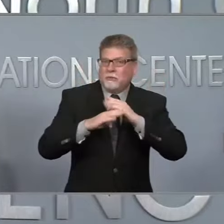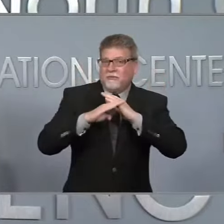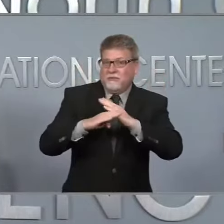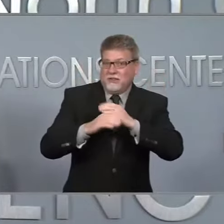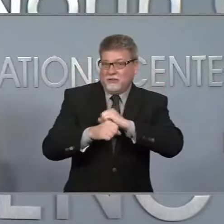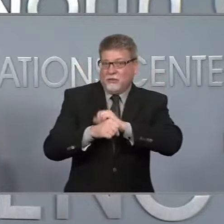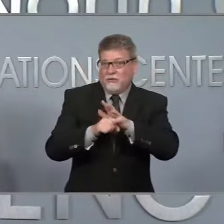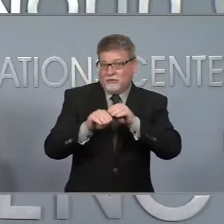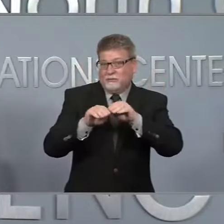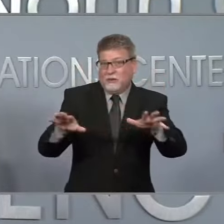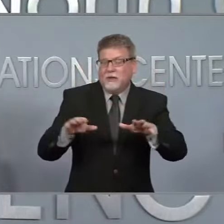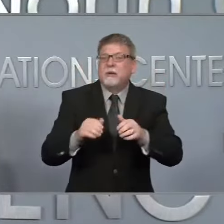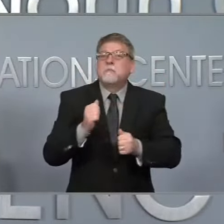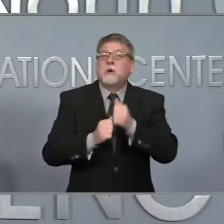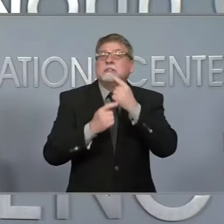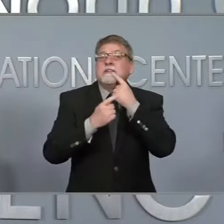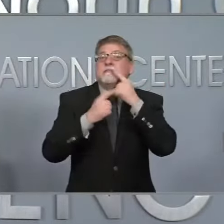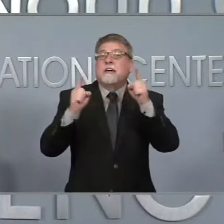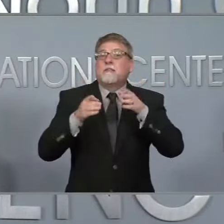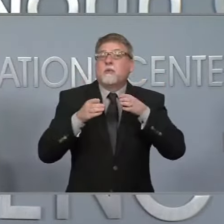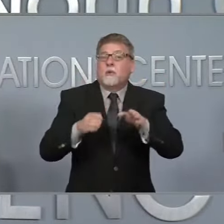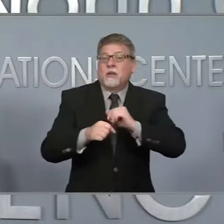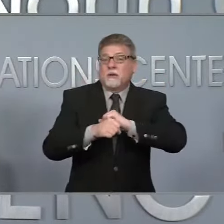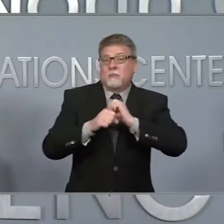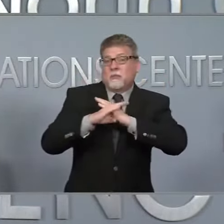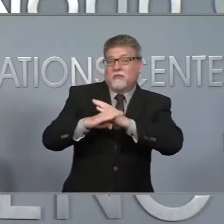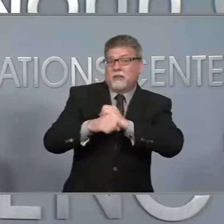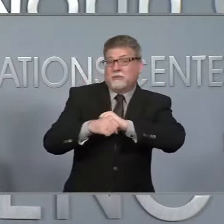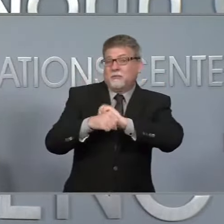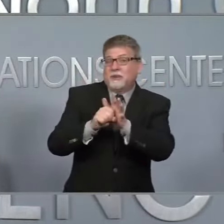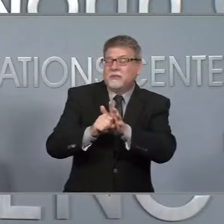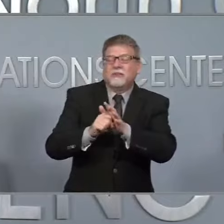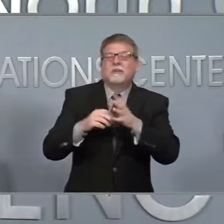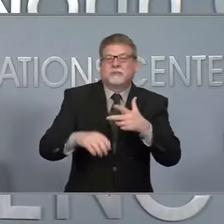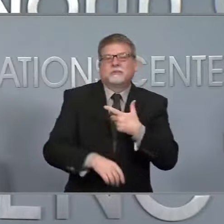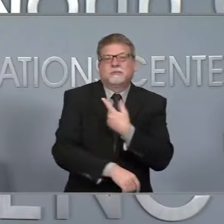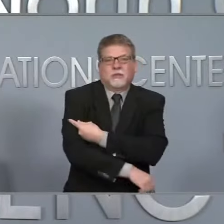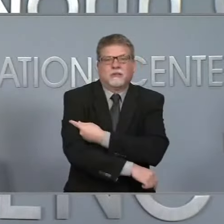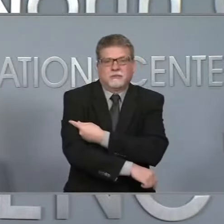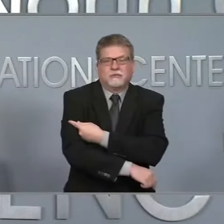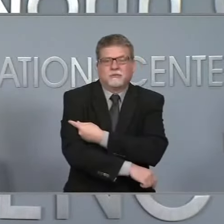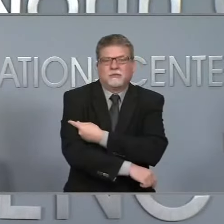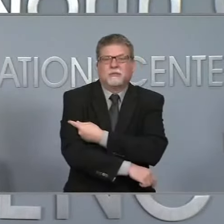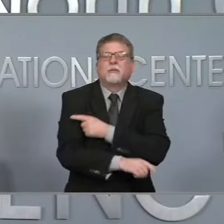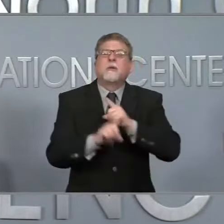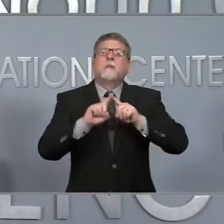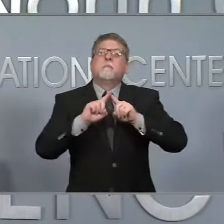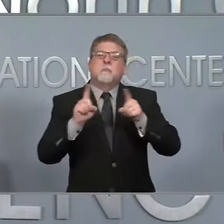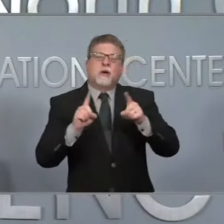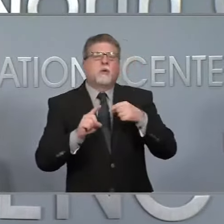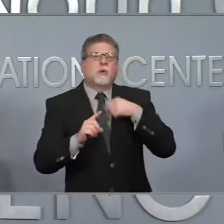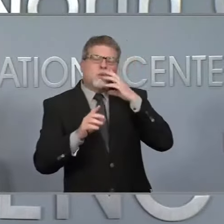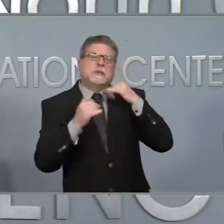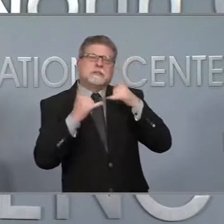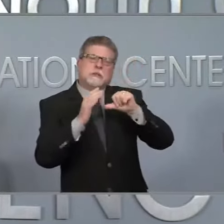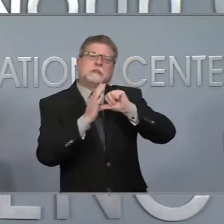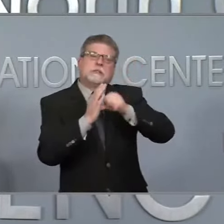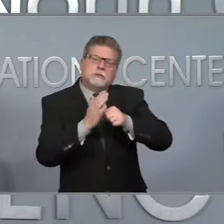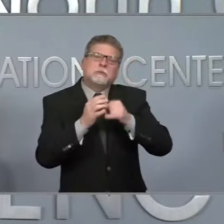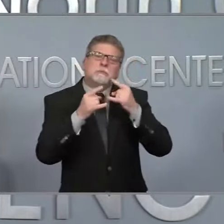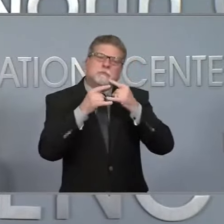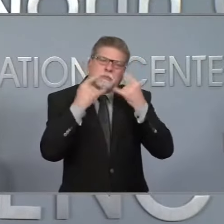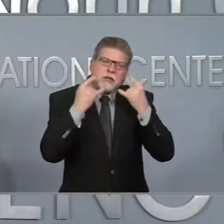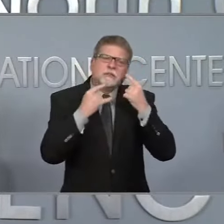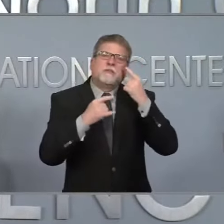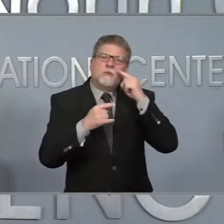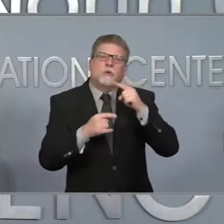keeping in place, especially in high-risk settings, the importance of universal masking, healthcare, long-term care, et cetera. So we're tying all these things to